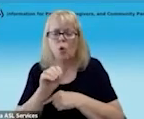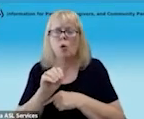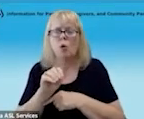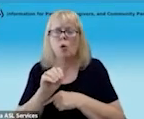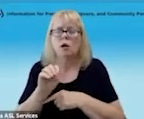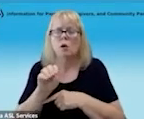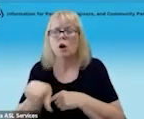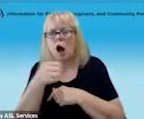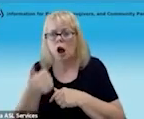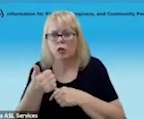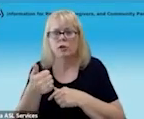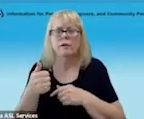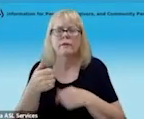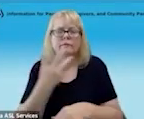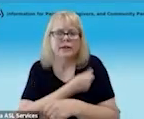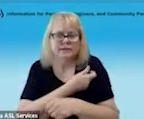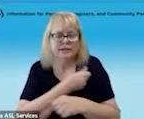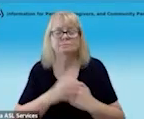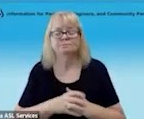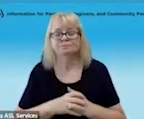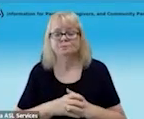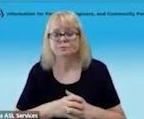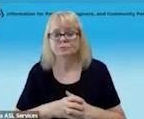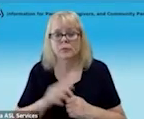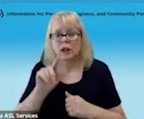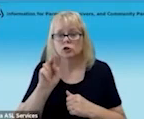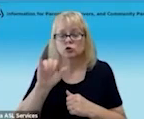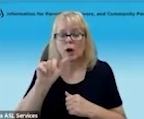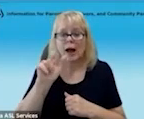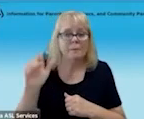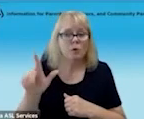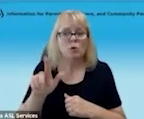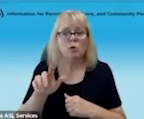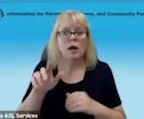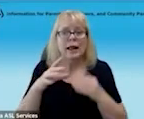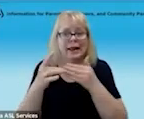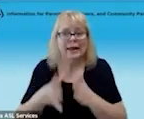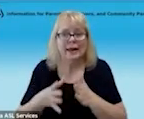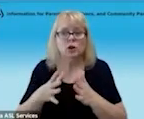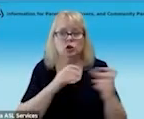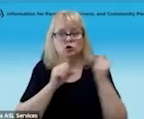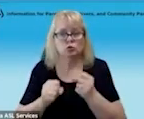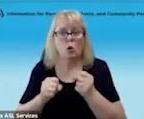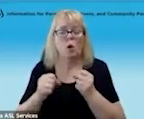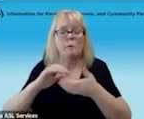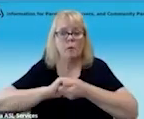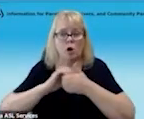older, and we're vaccinating individuals for their primary series, their booster doses,